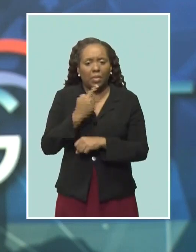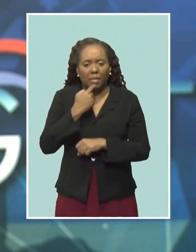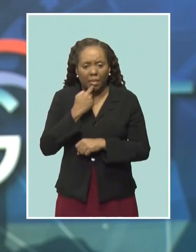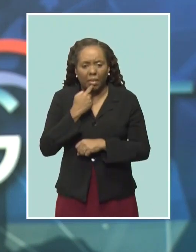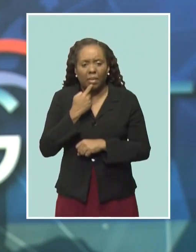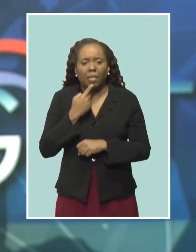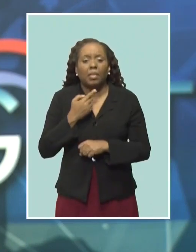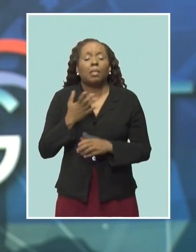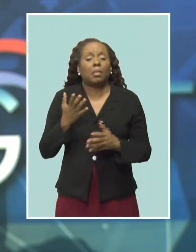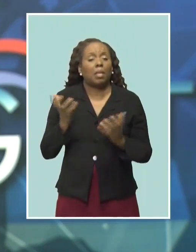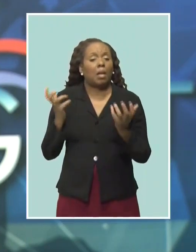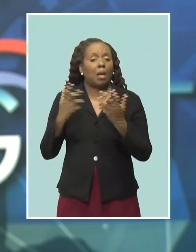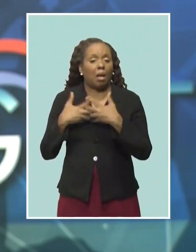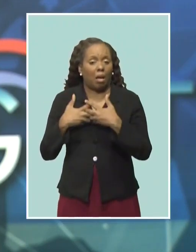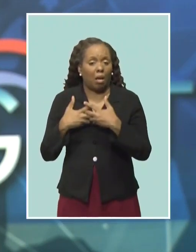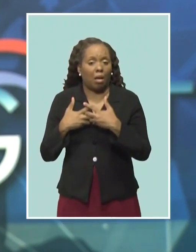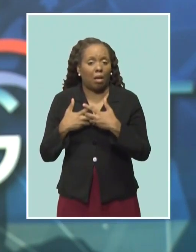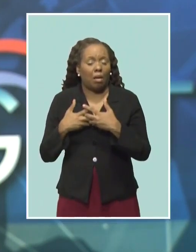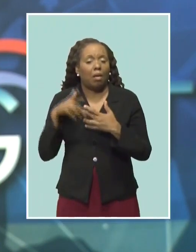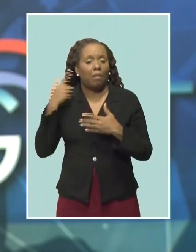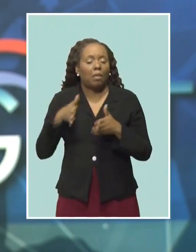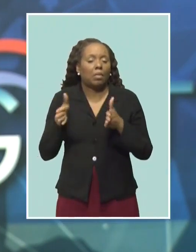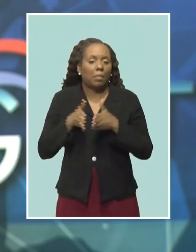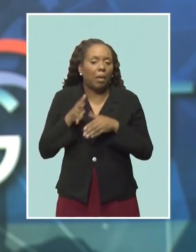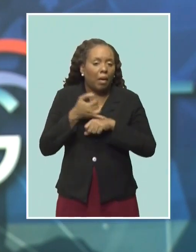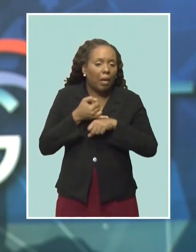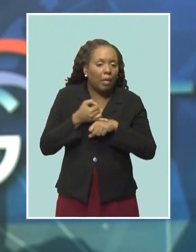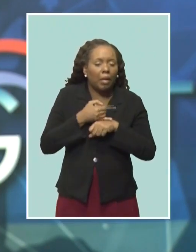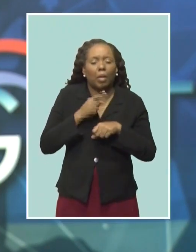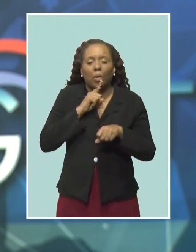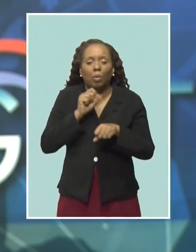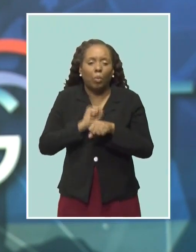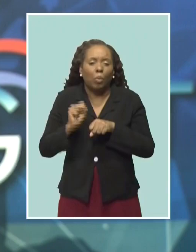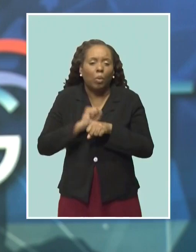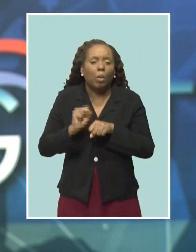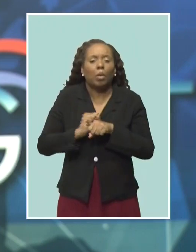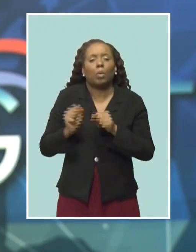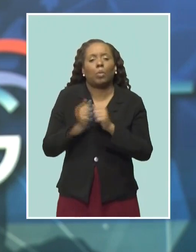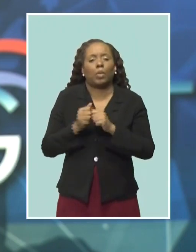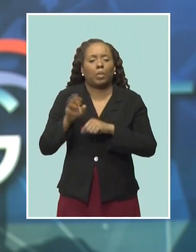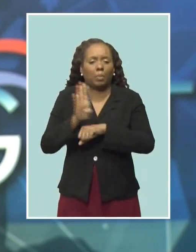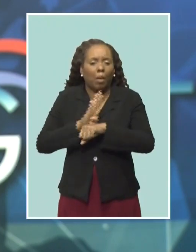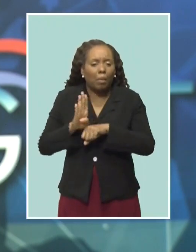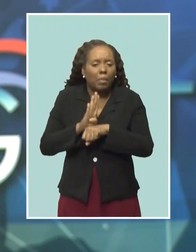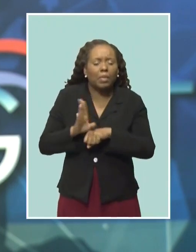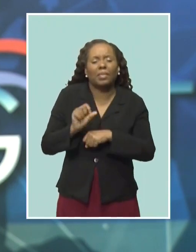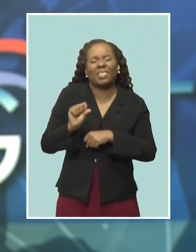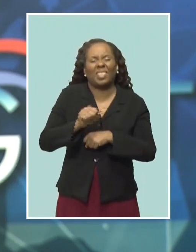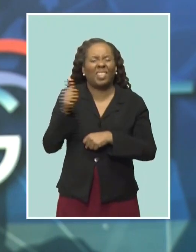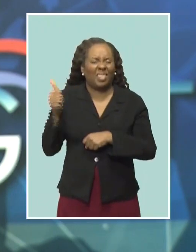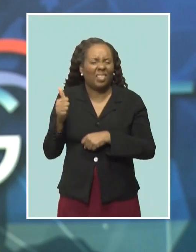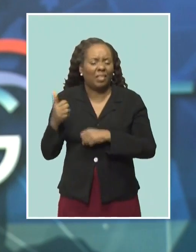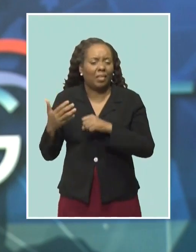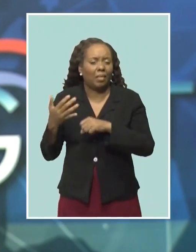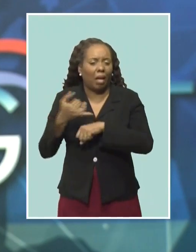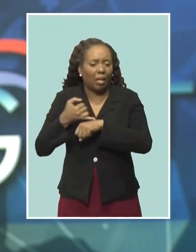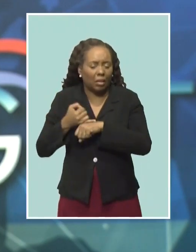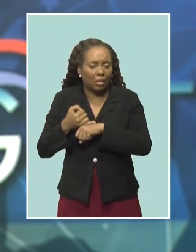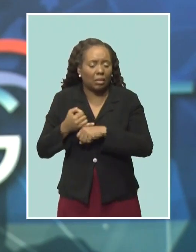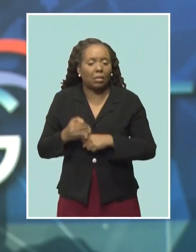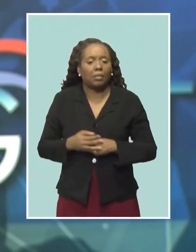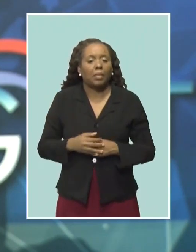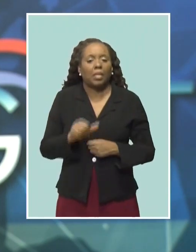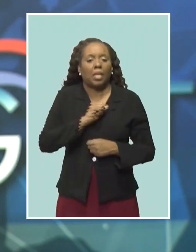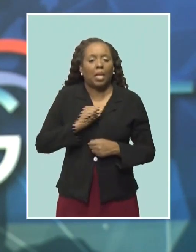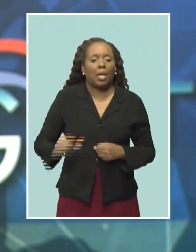country remains a partner for small island states and has been working closely with countries like Barbados in several spheres. The ambassador, who